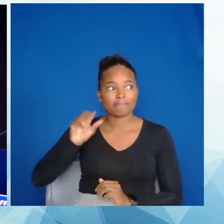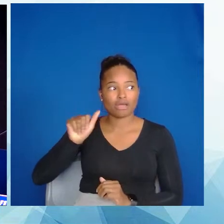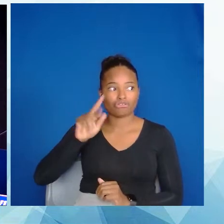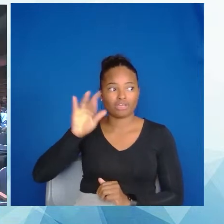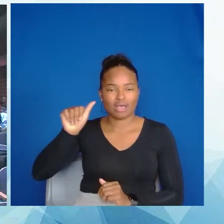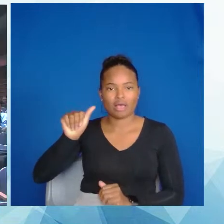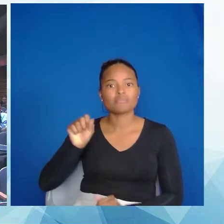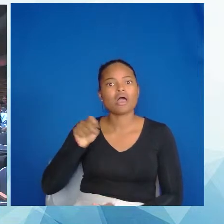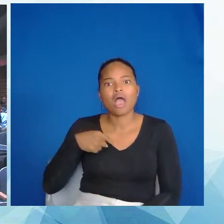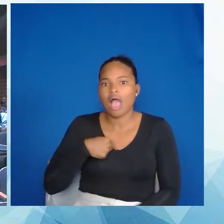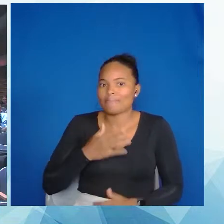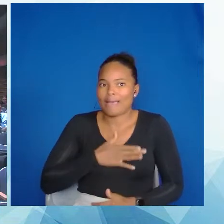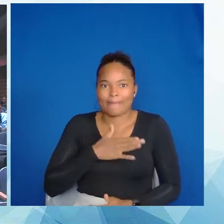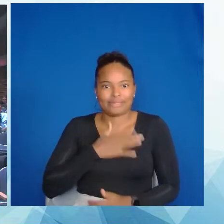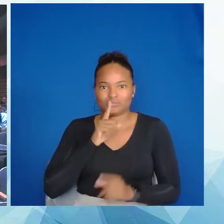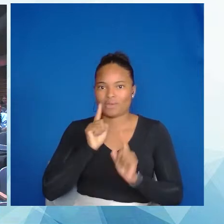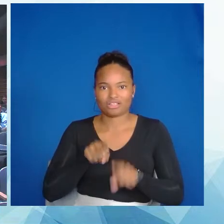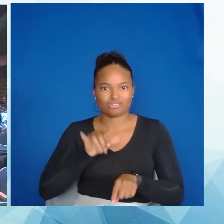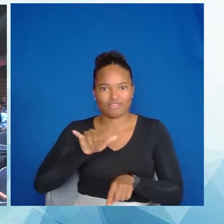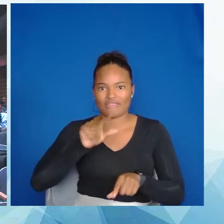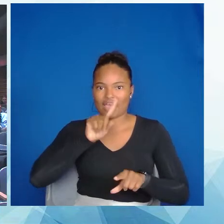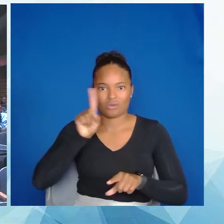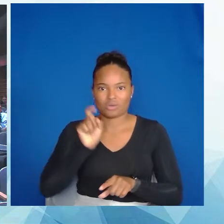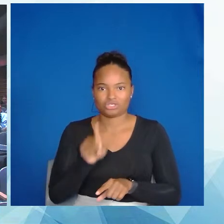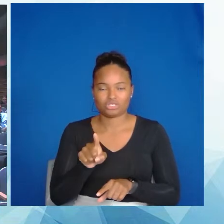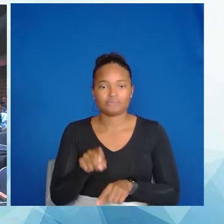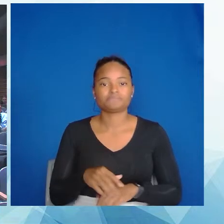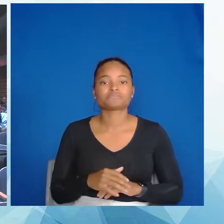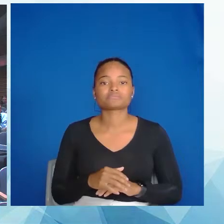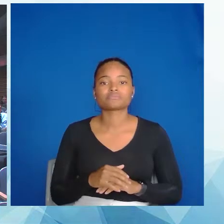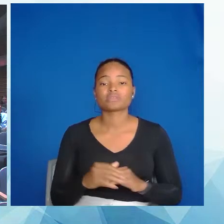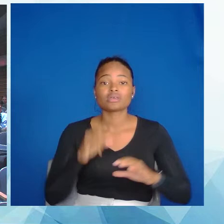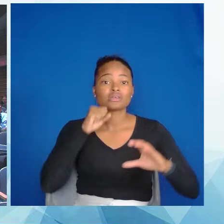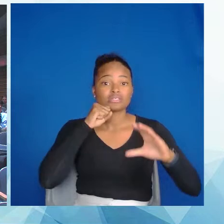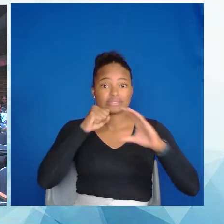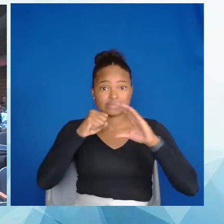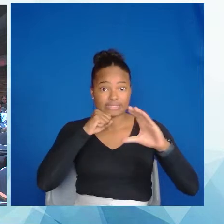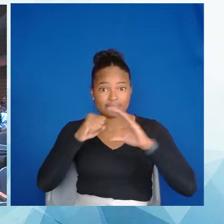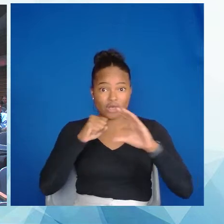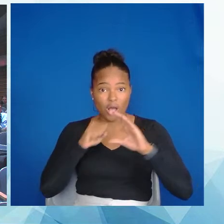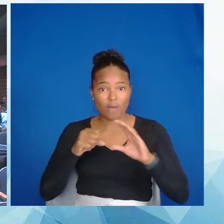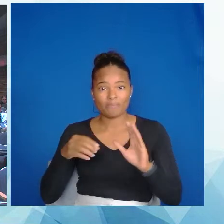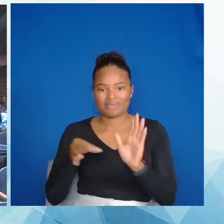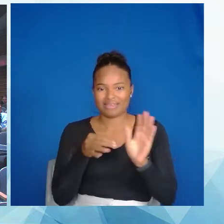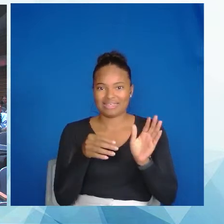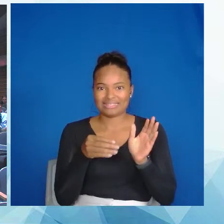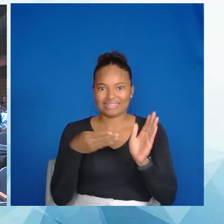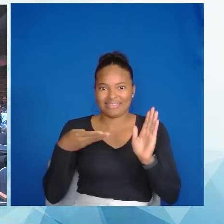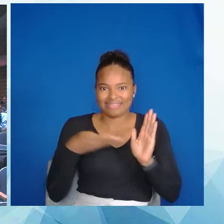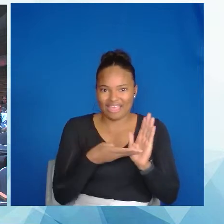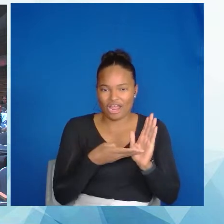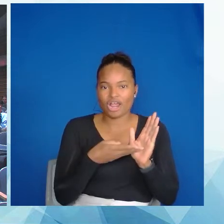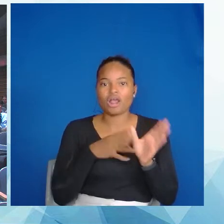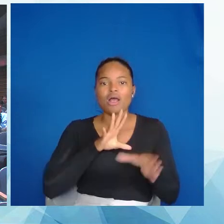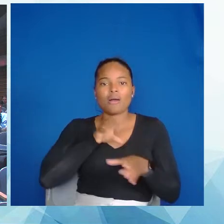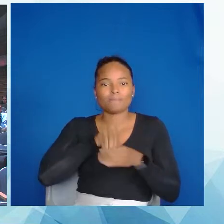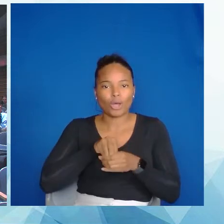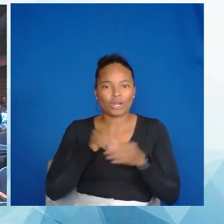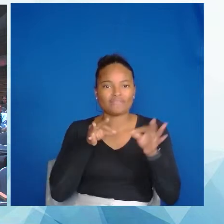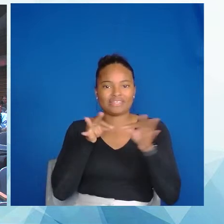question. So simultaneous communication is there as part of a definition for people